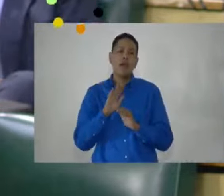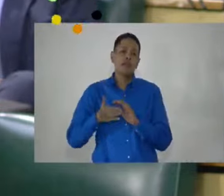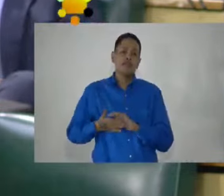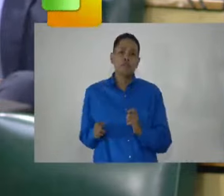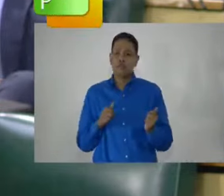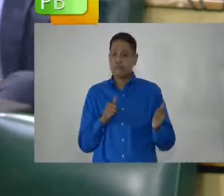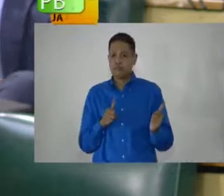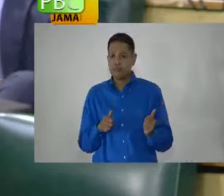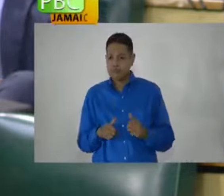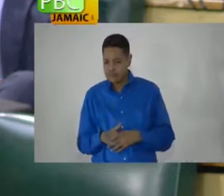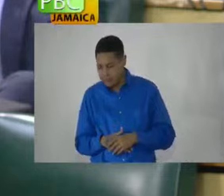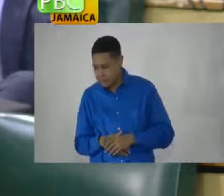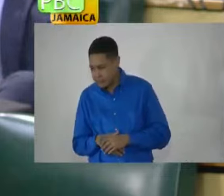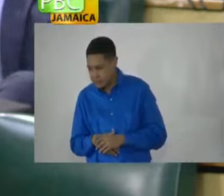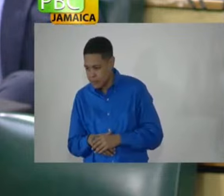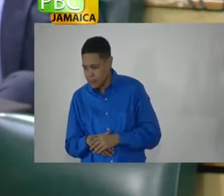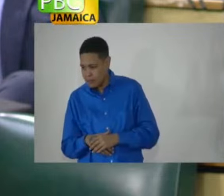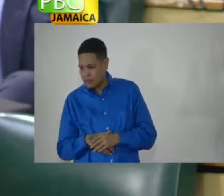Jamaica.